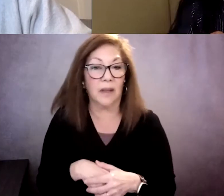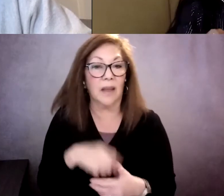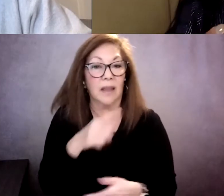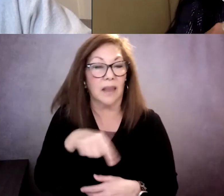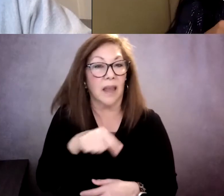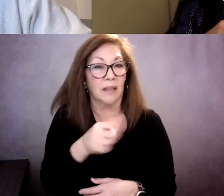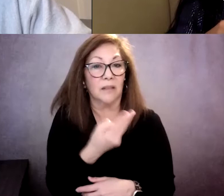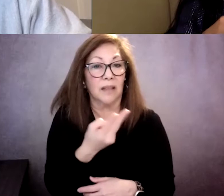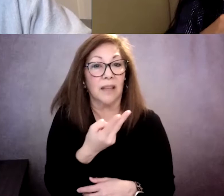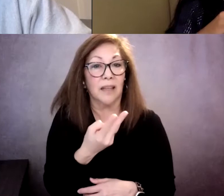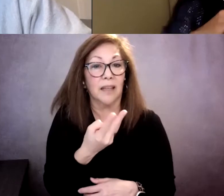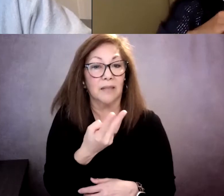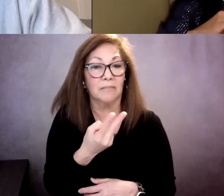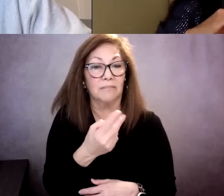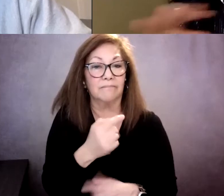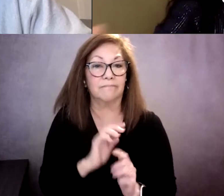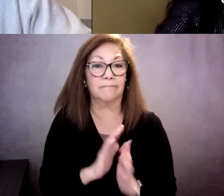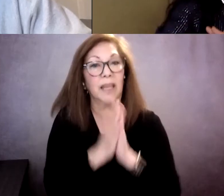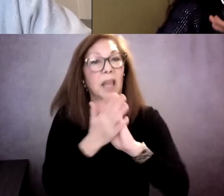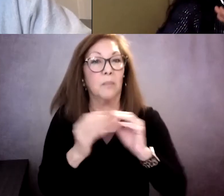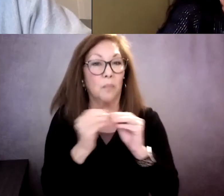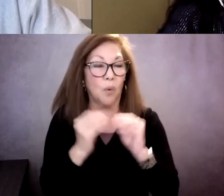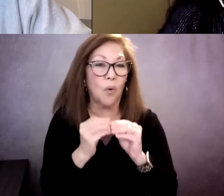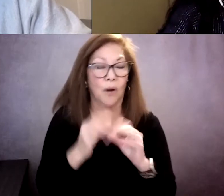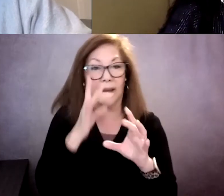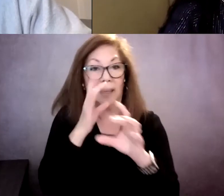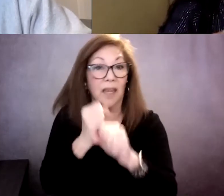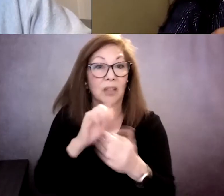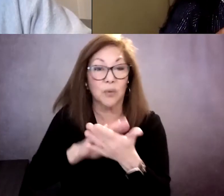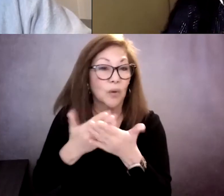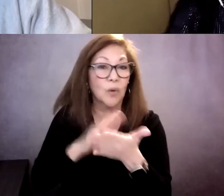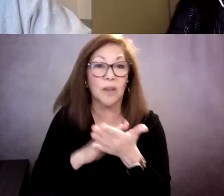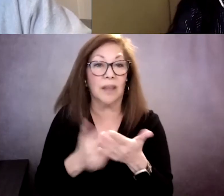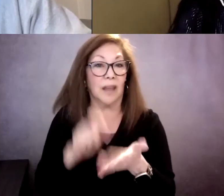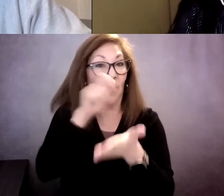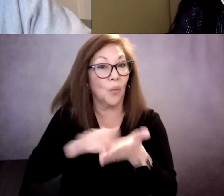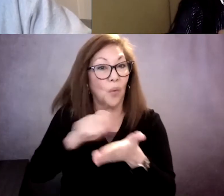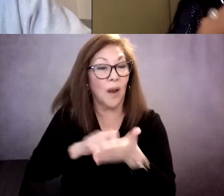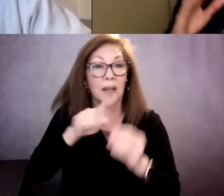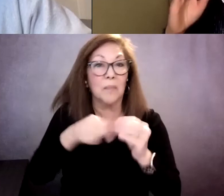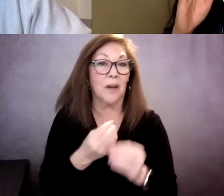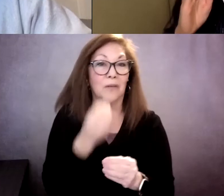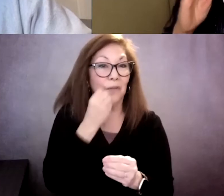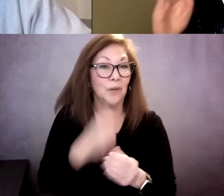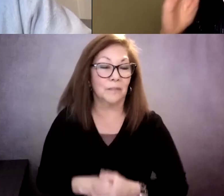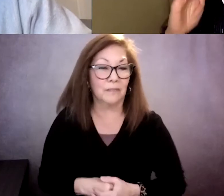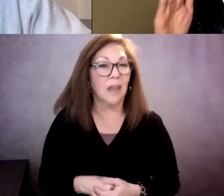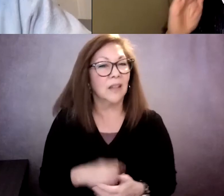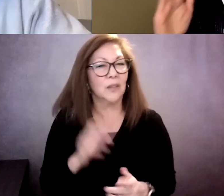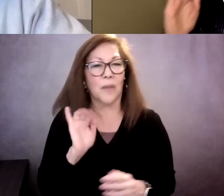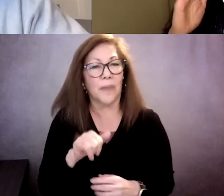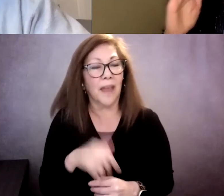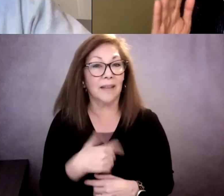led them to be more engaged with cooking and writing about food, right? So there's that